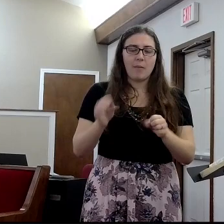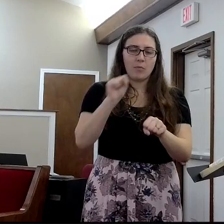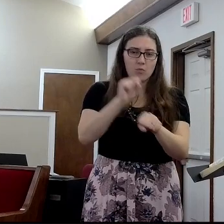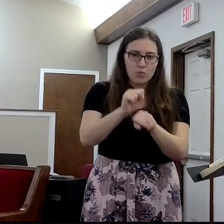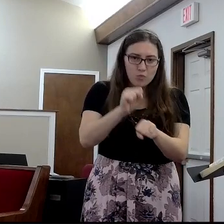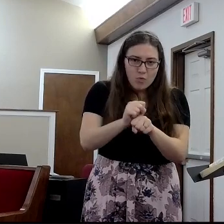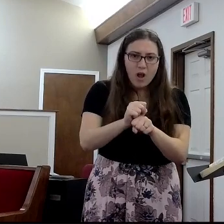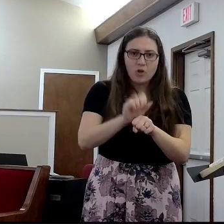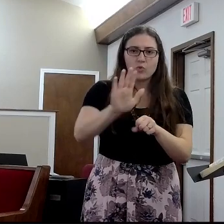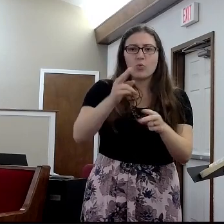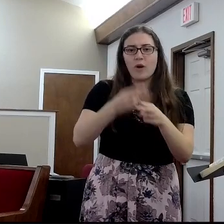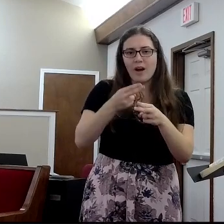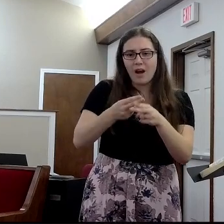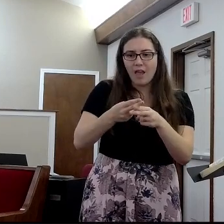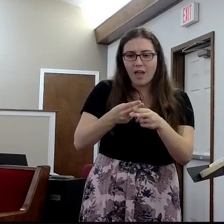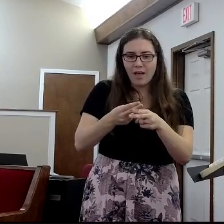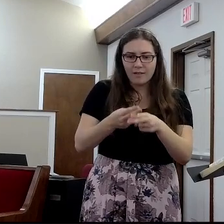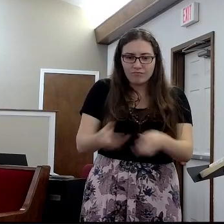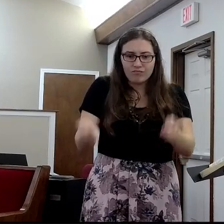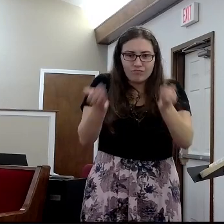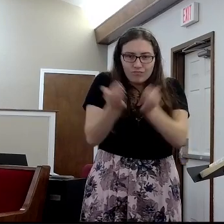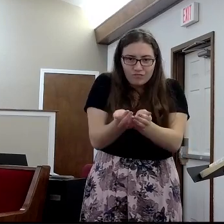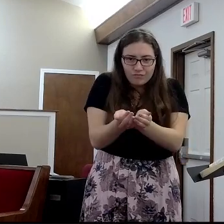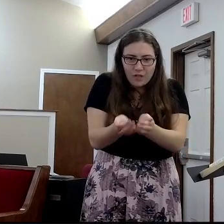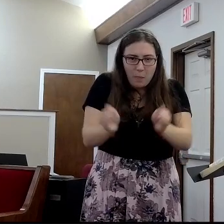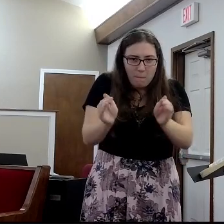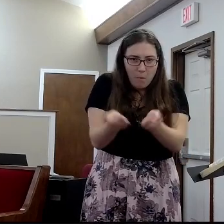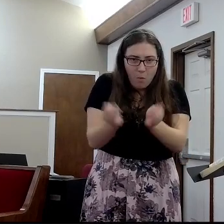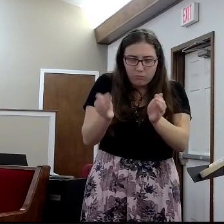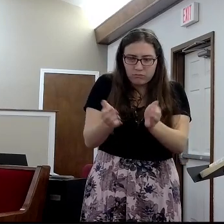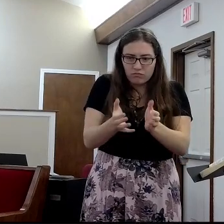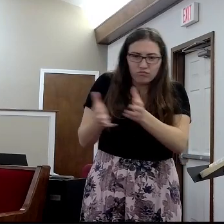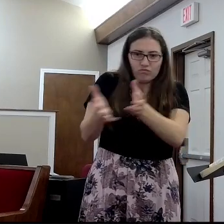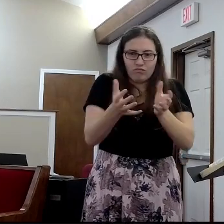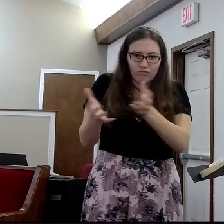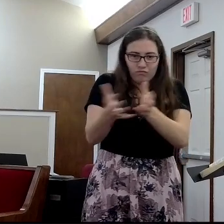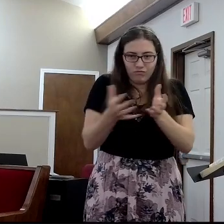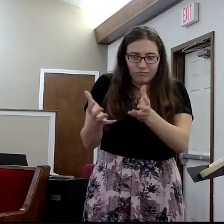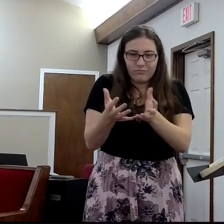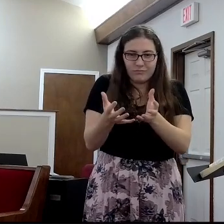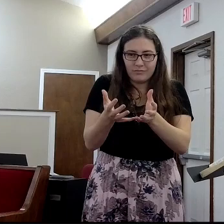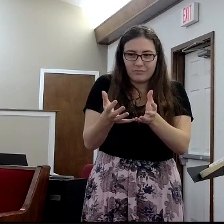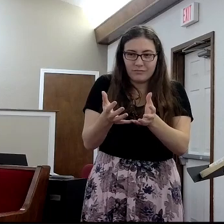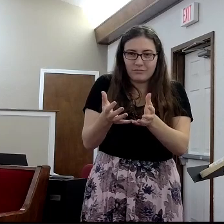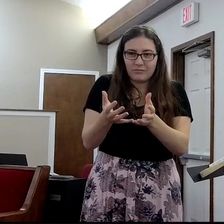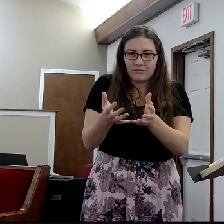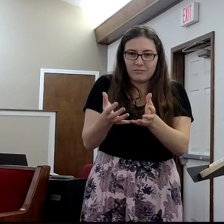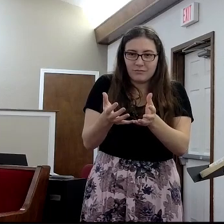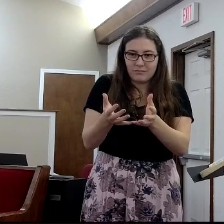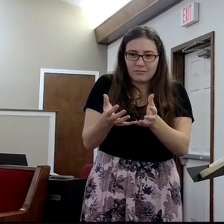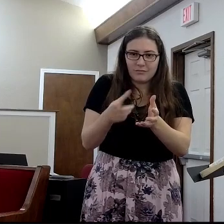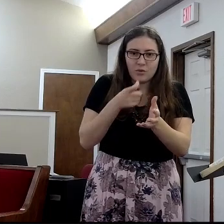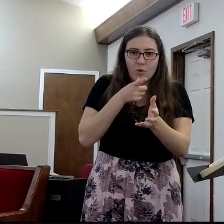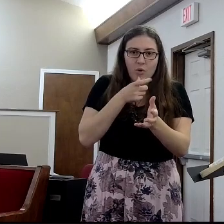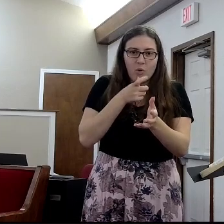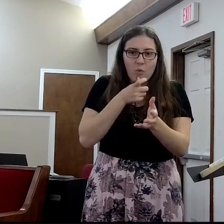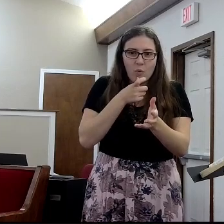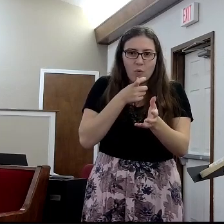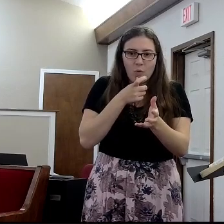have a rock with my initial on it, maybe we got to do two because we all got J anyway. We put it in a earthen vessel, we shake it around,